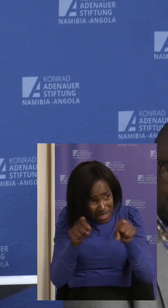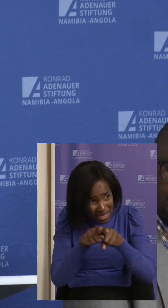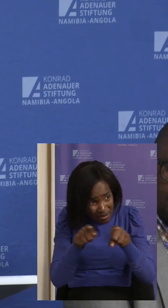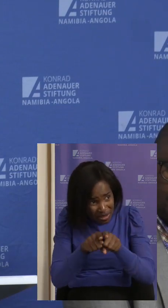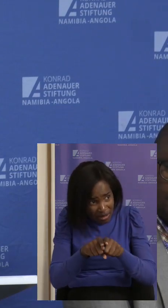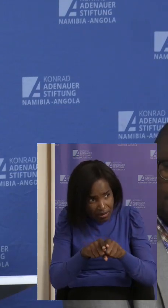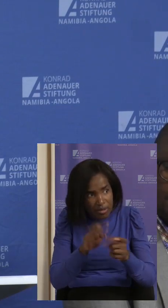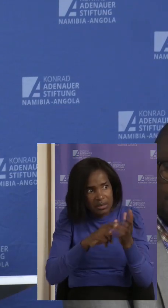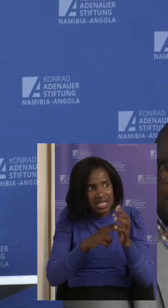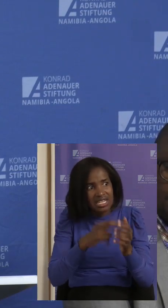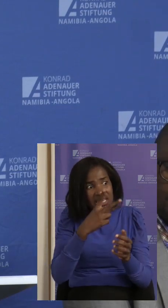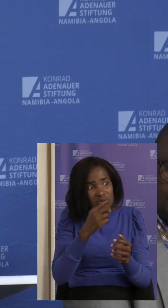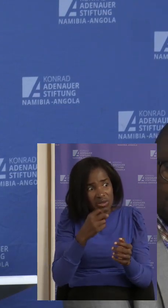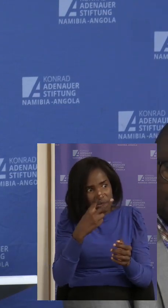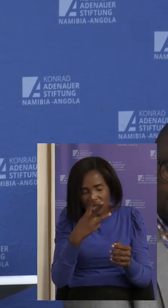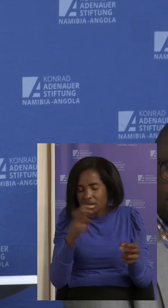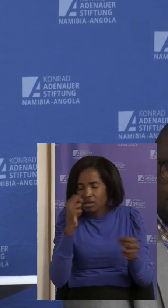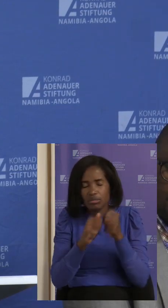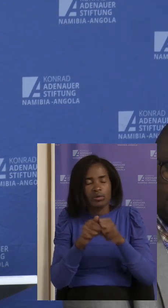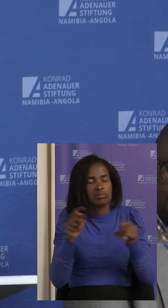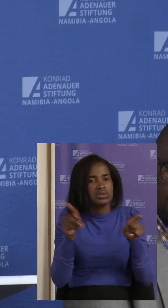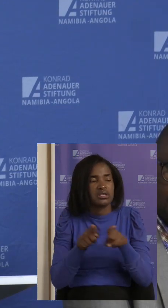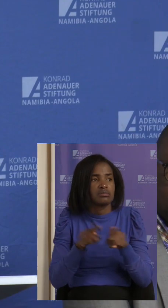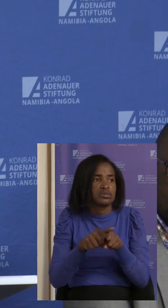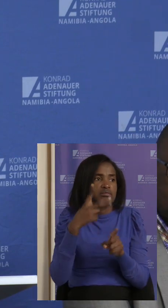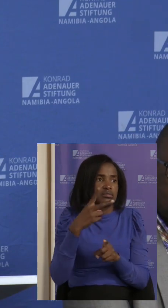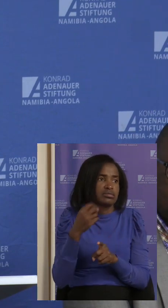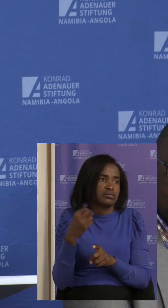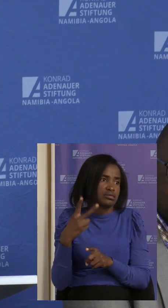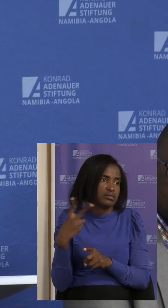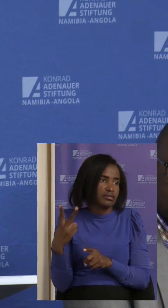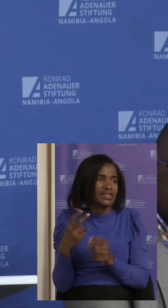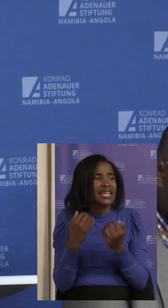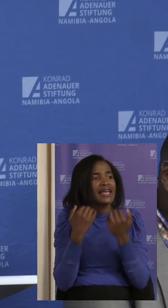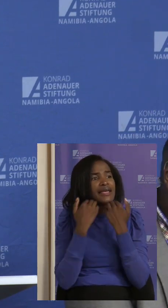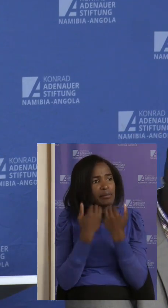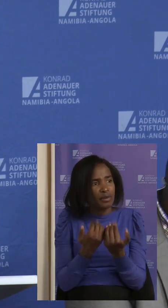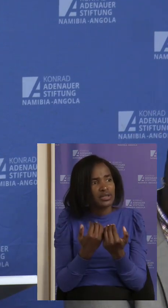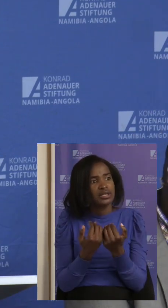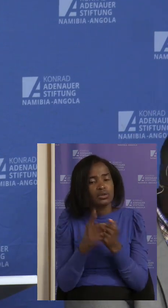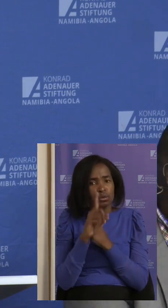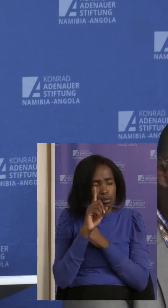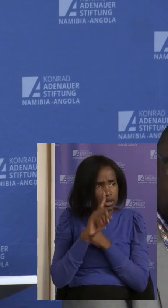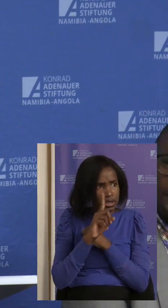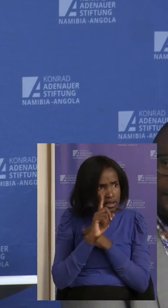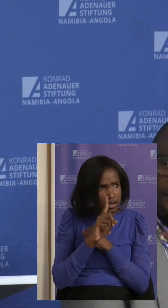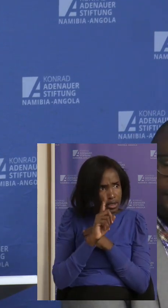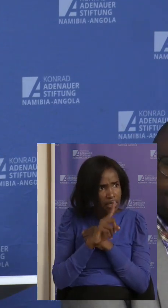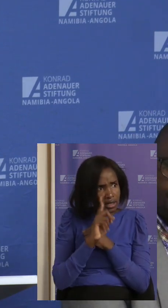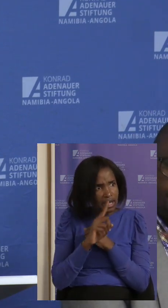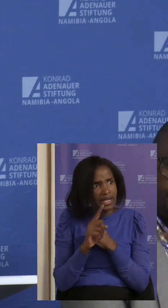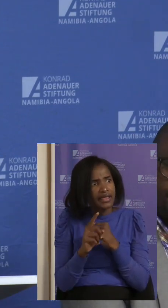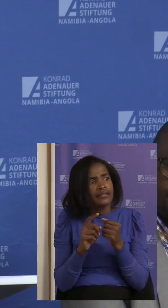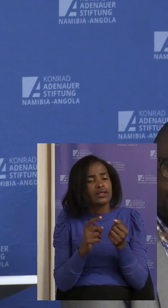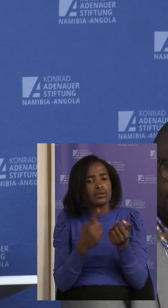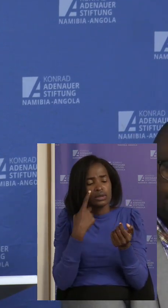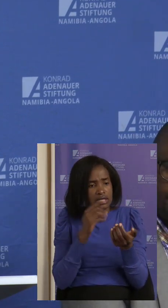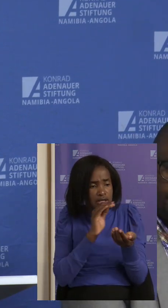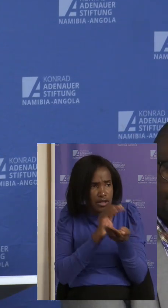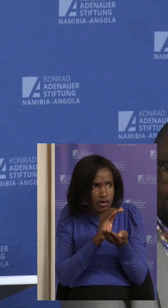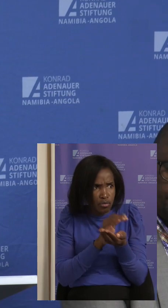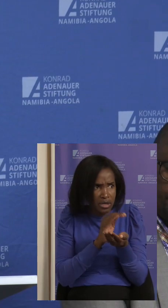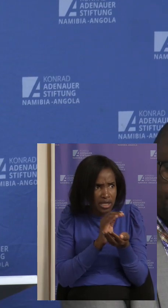year, beginning of next year again. So it's very important that we monitor it and that we take these interventions very, very